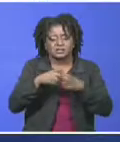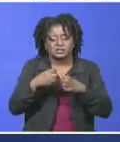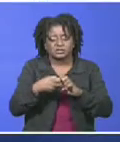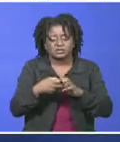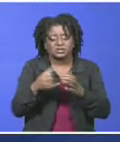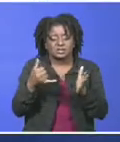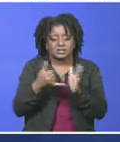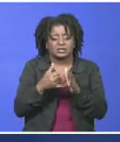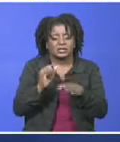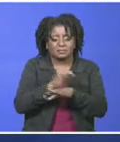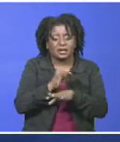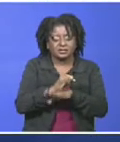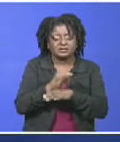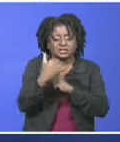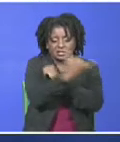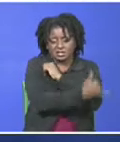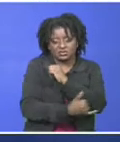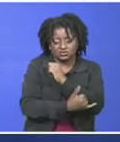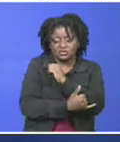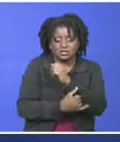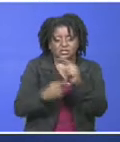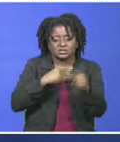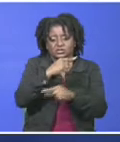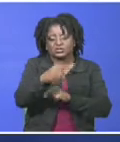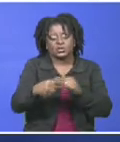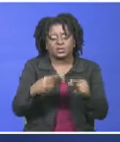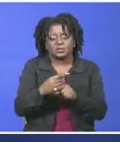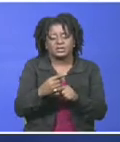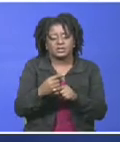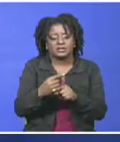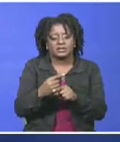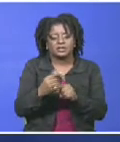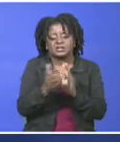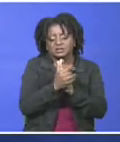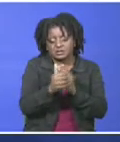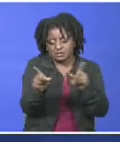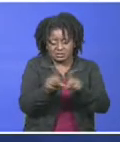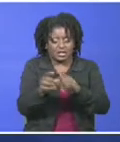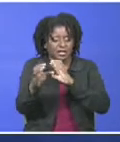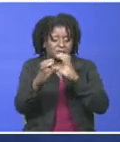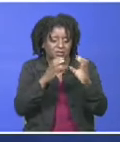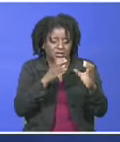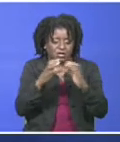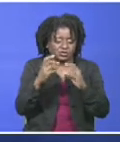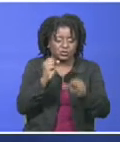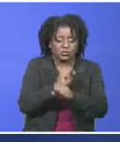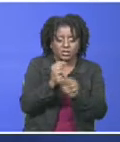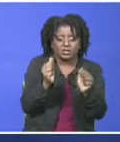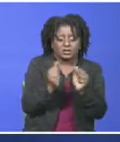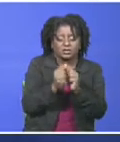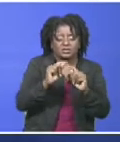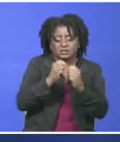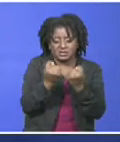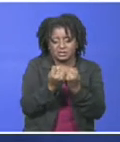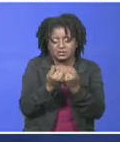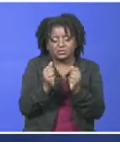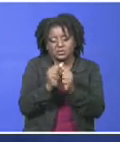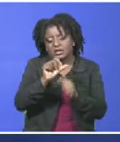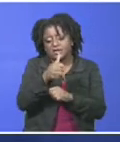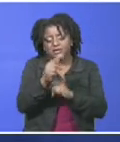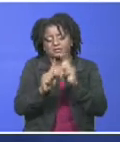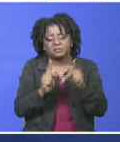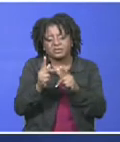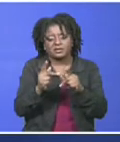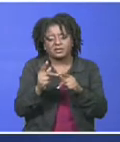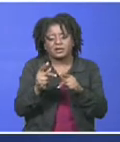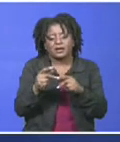globally. Skills like communication, working in teams, working with other people, basic math skills, basic